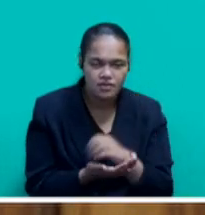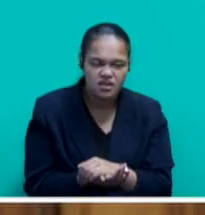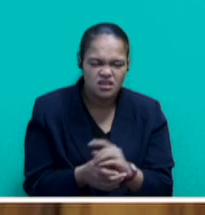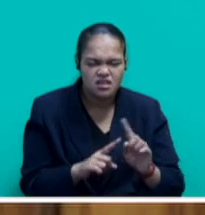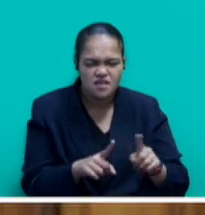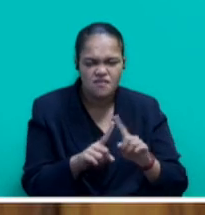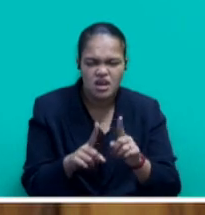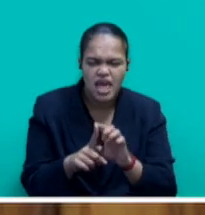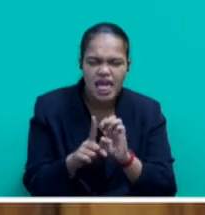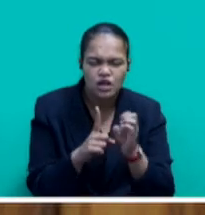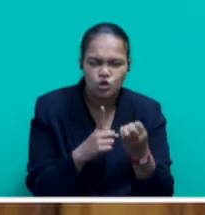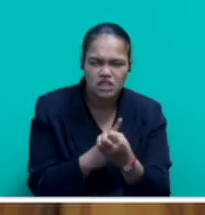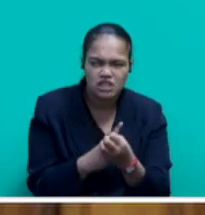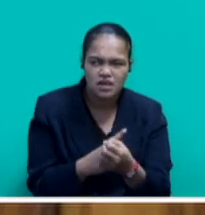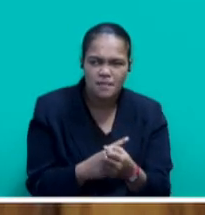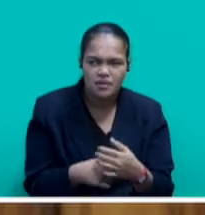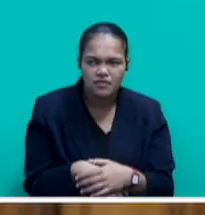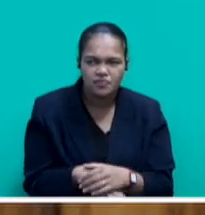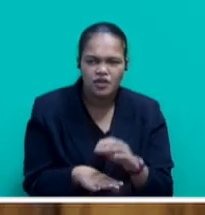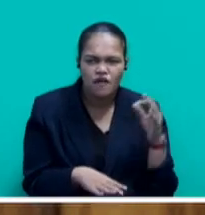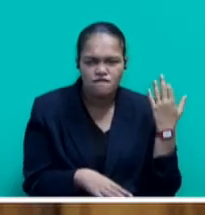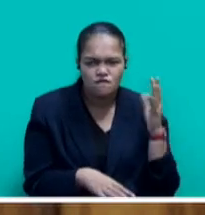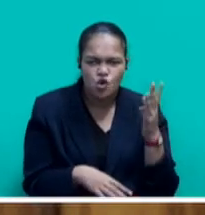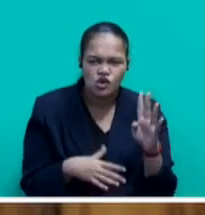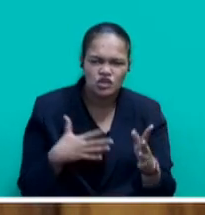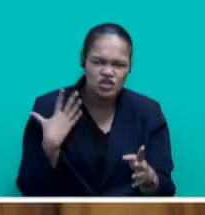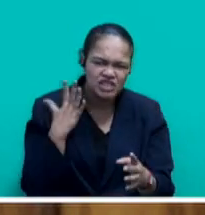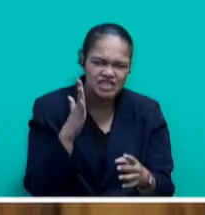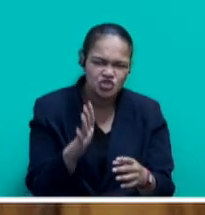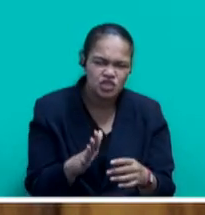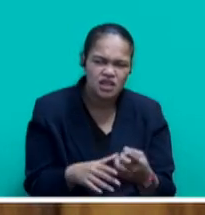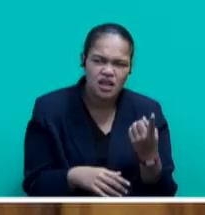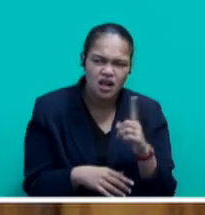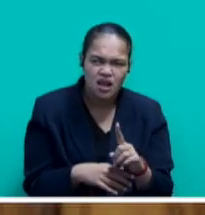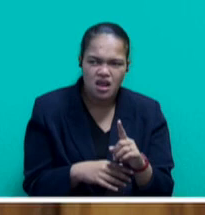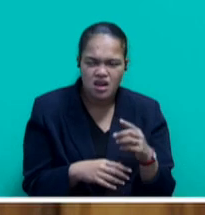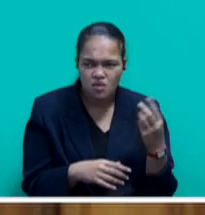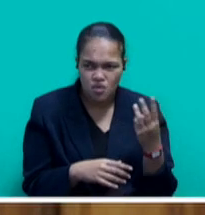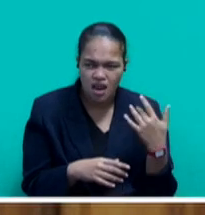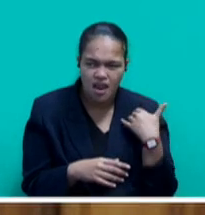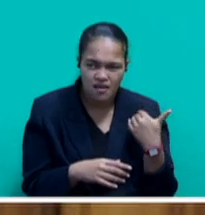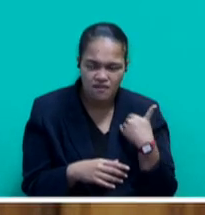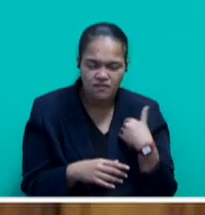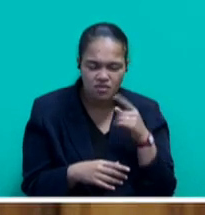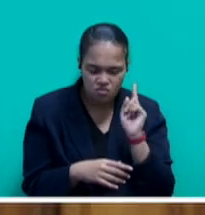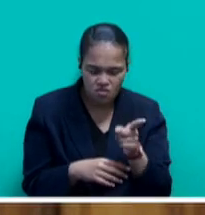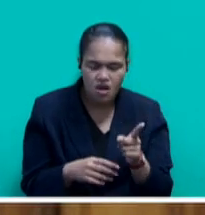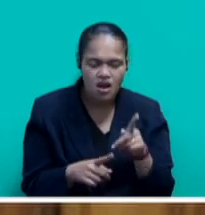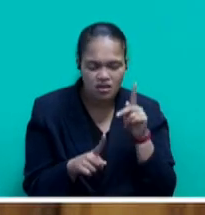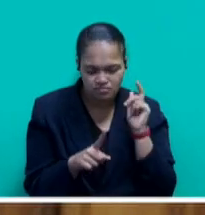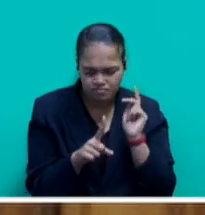and biodiversity such as coral, forests, river, lakes, and wildlife will be a key priority for this